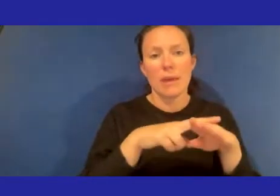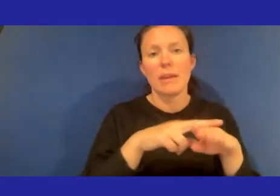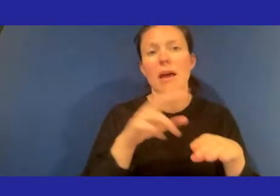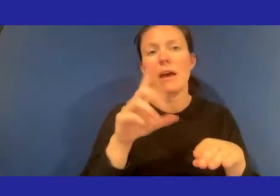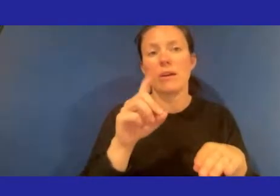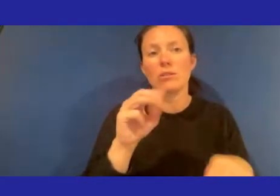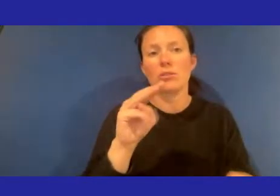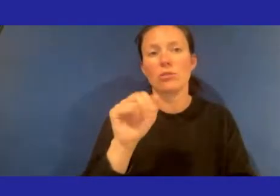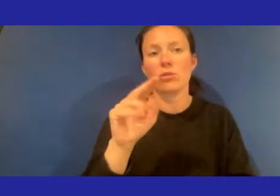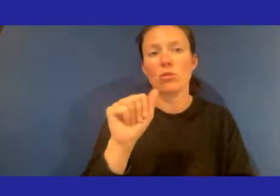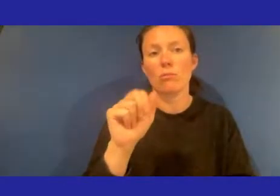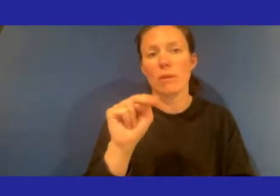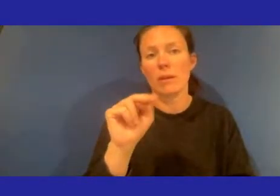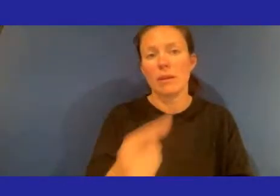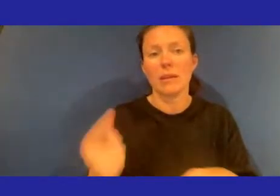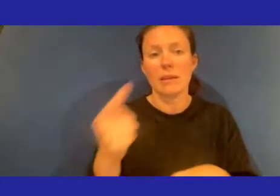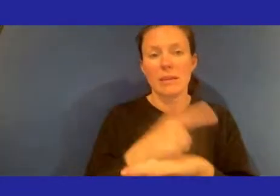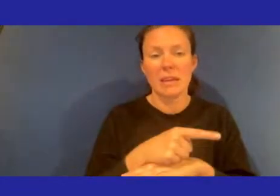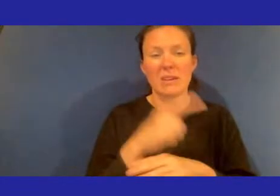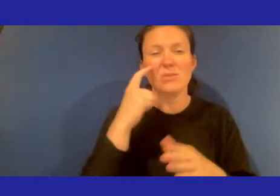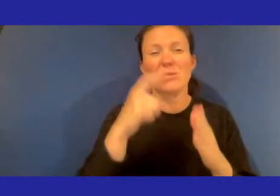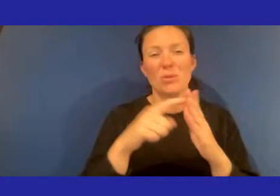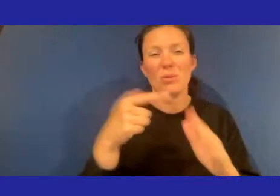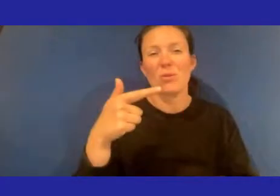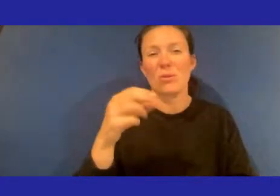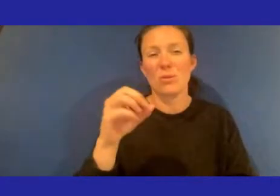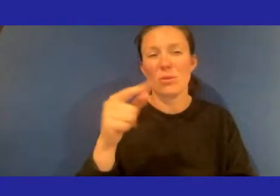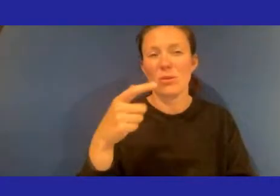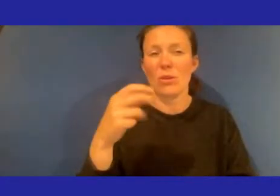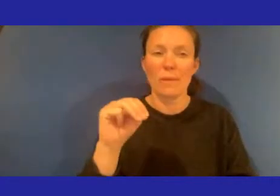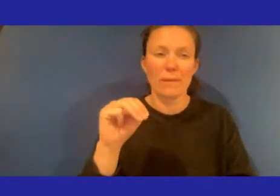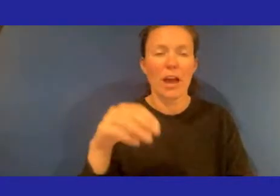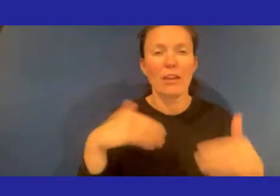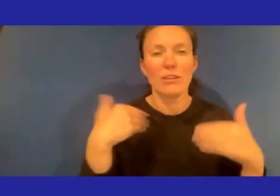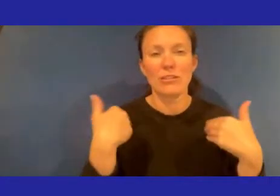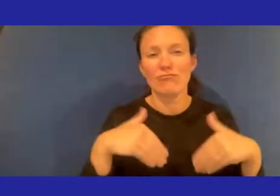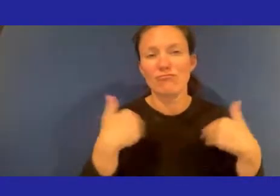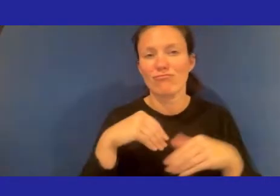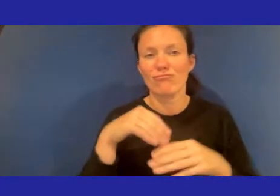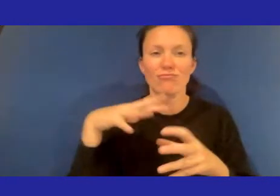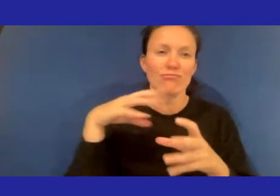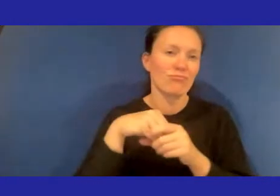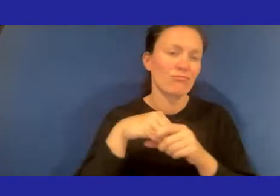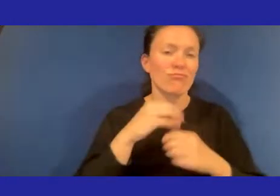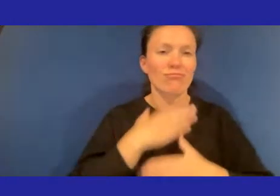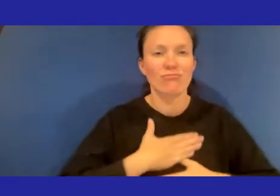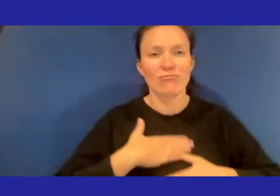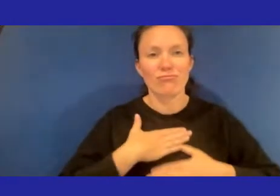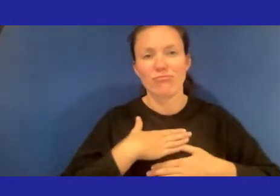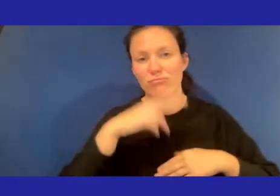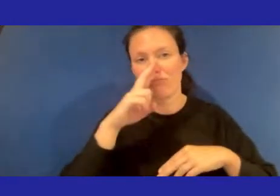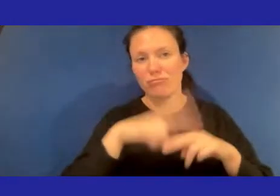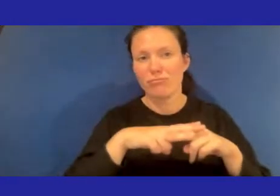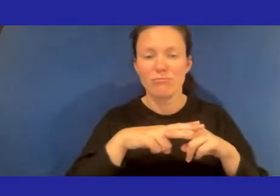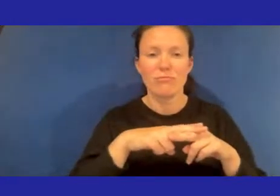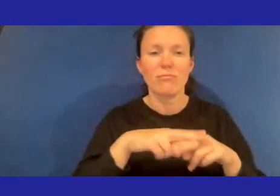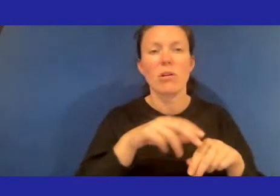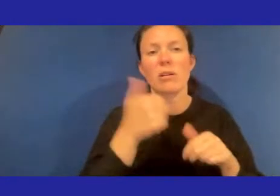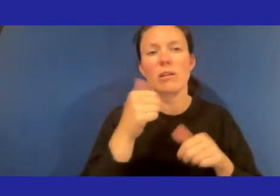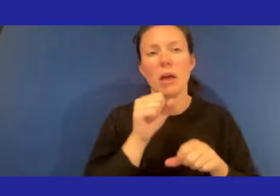can see, Gotham was having a lot of fun with this. And they were very excited, along with our other employees, to